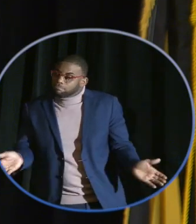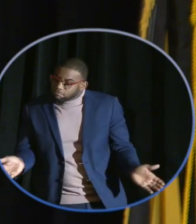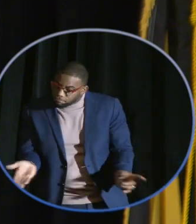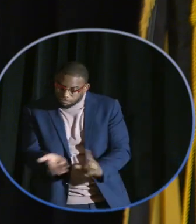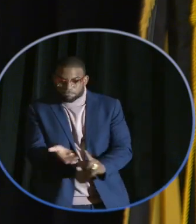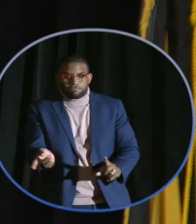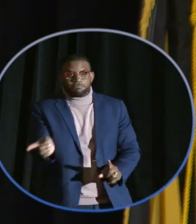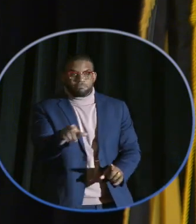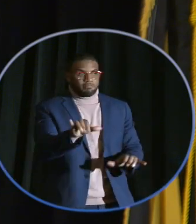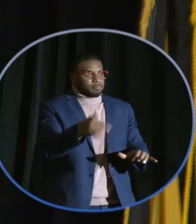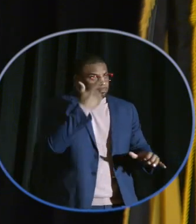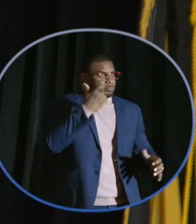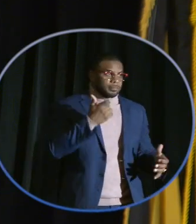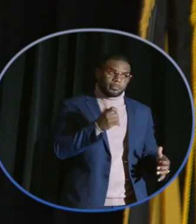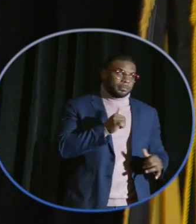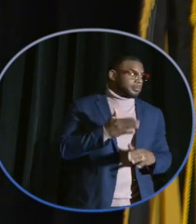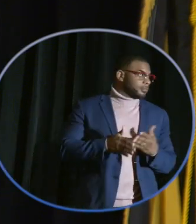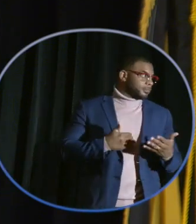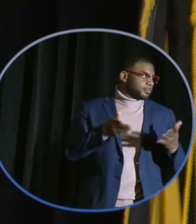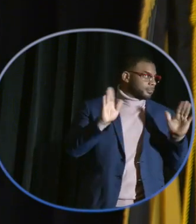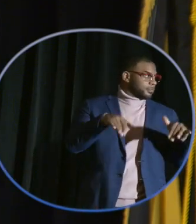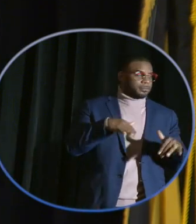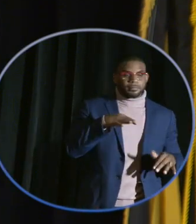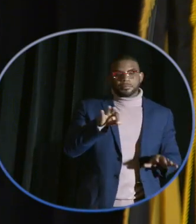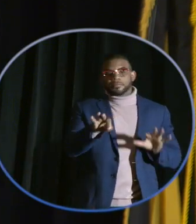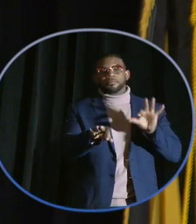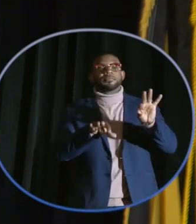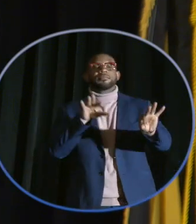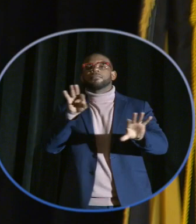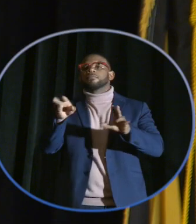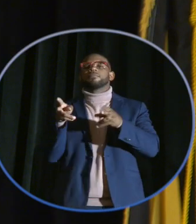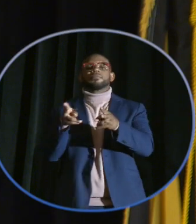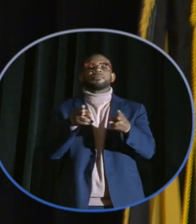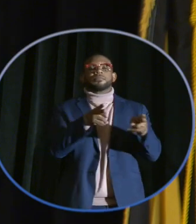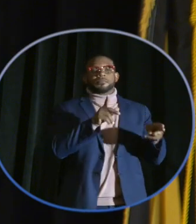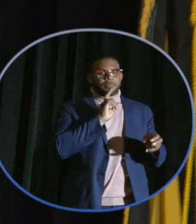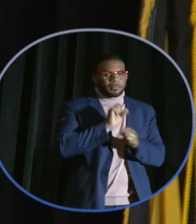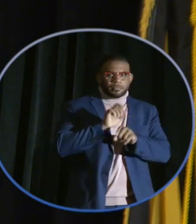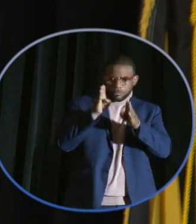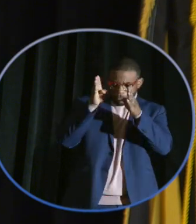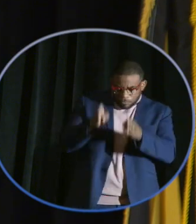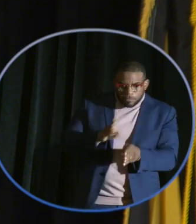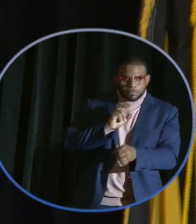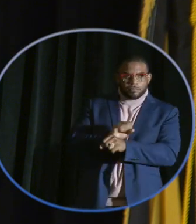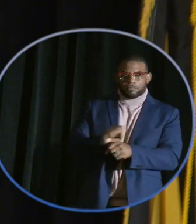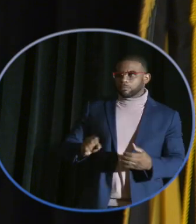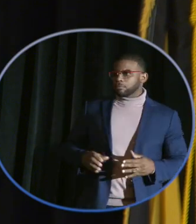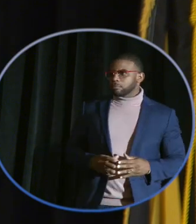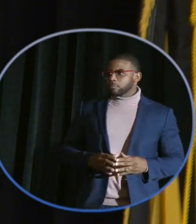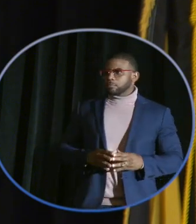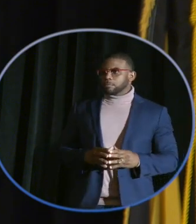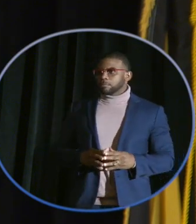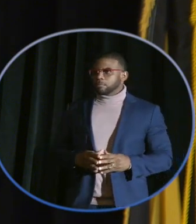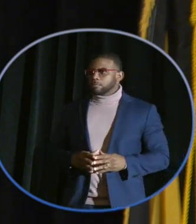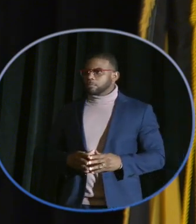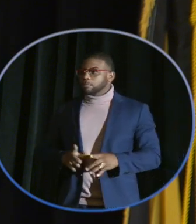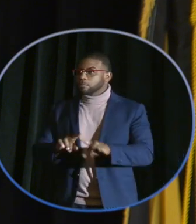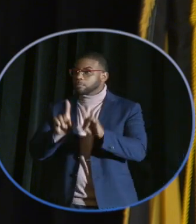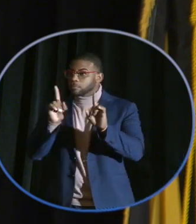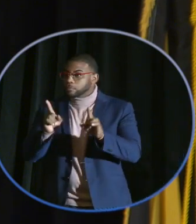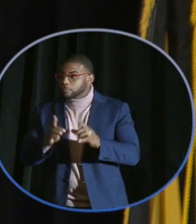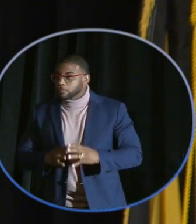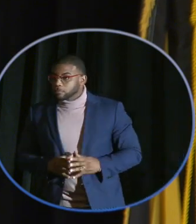you to do that, because otherwise you're just getting snippets of who this person was.